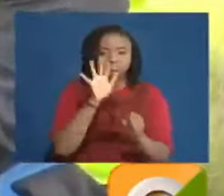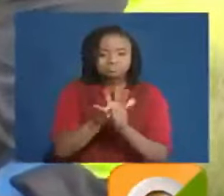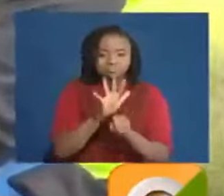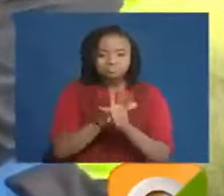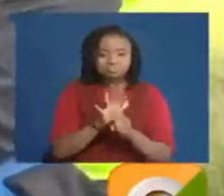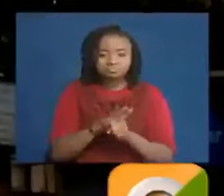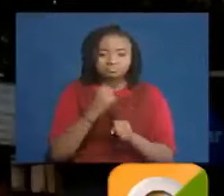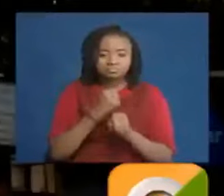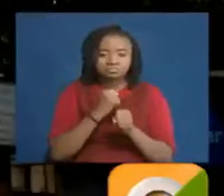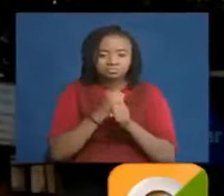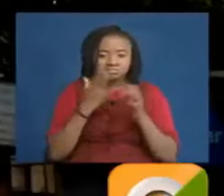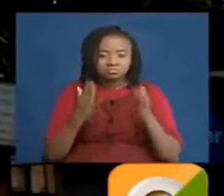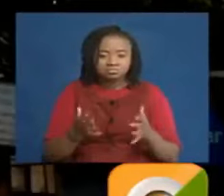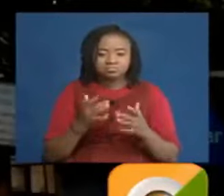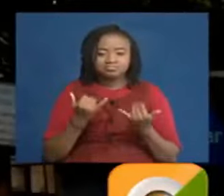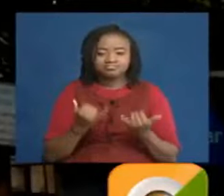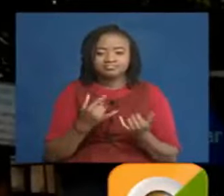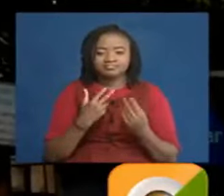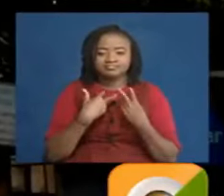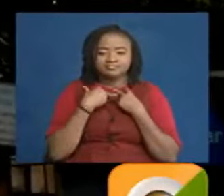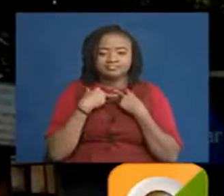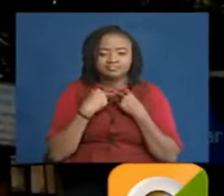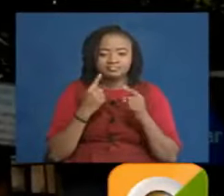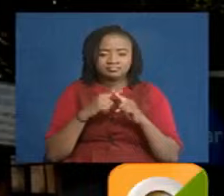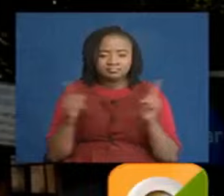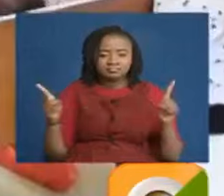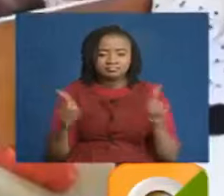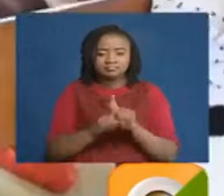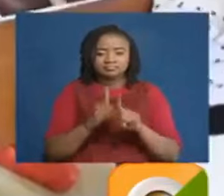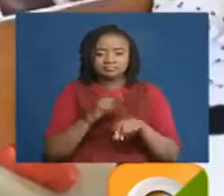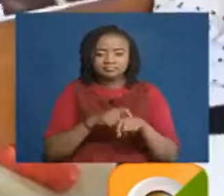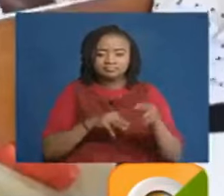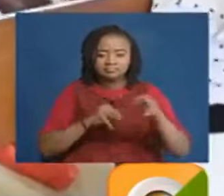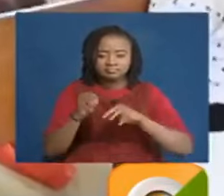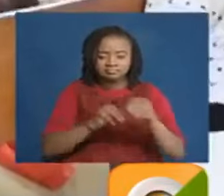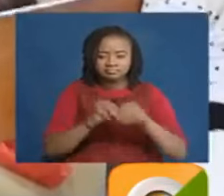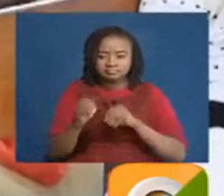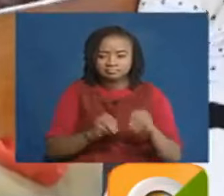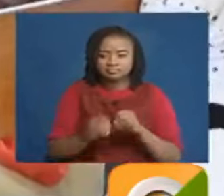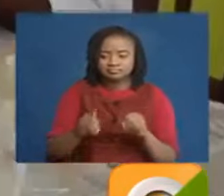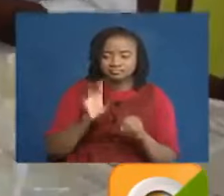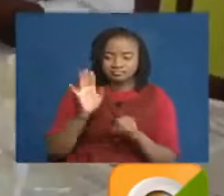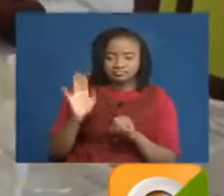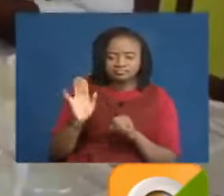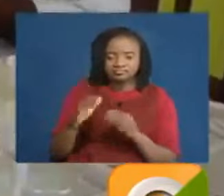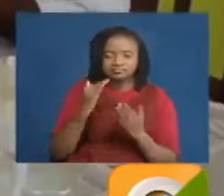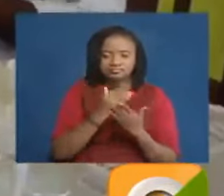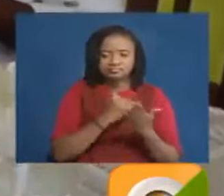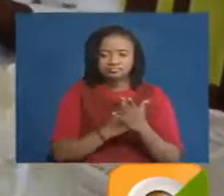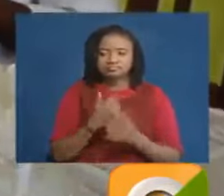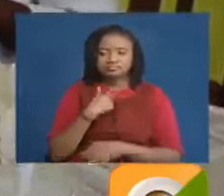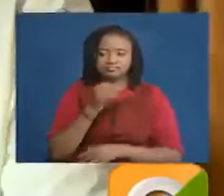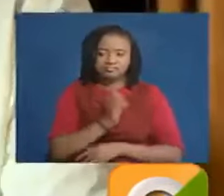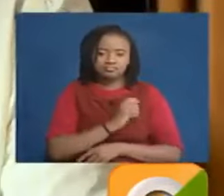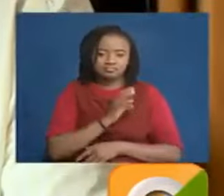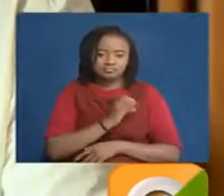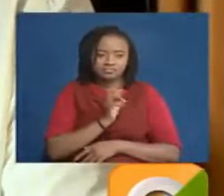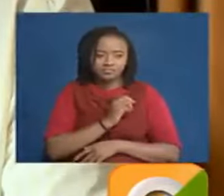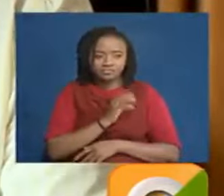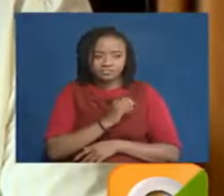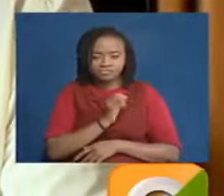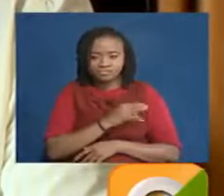mercy of the new employer. But the management of the old scheme has allayed fears of any layoffs.